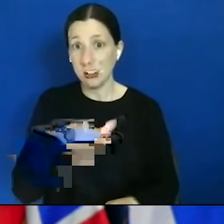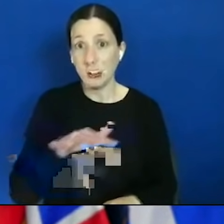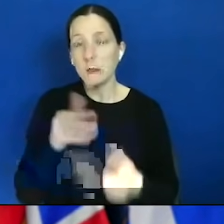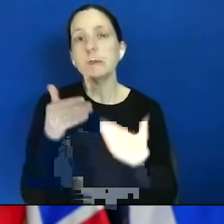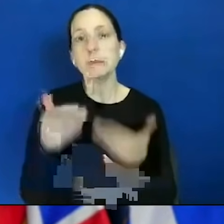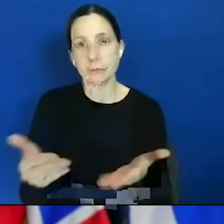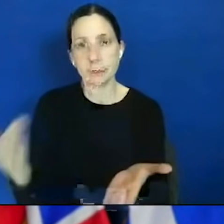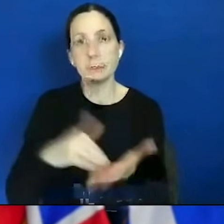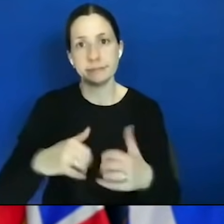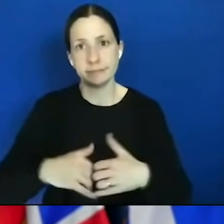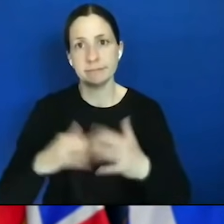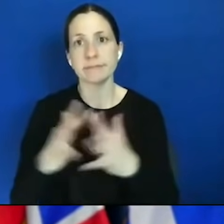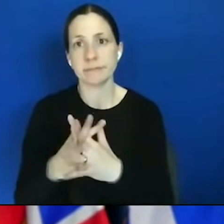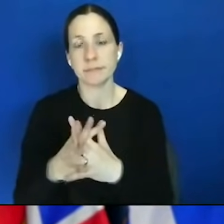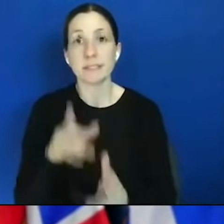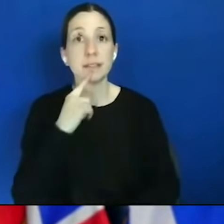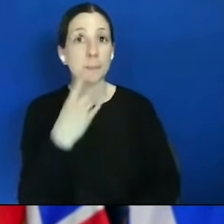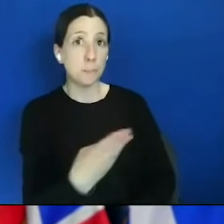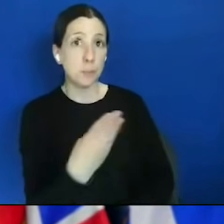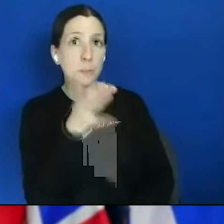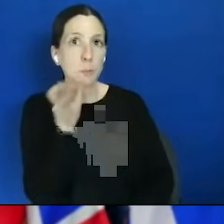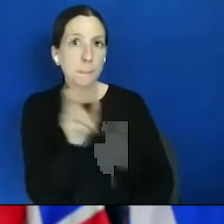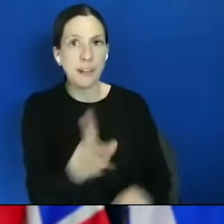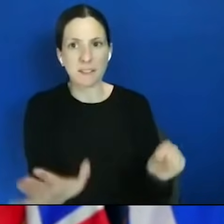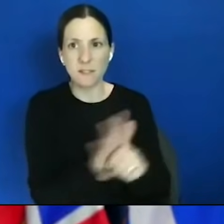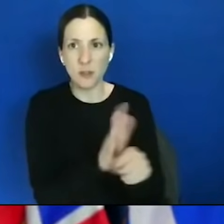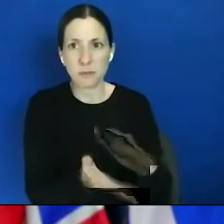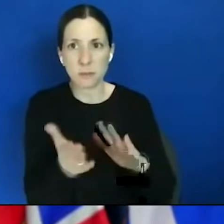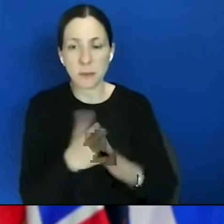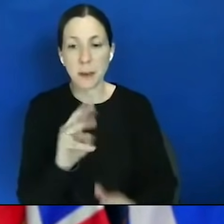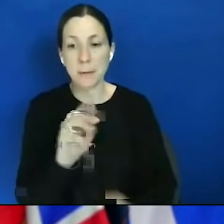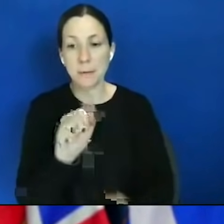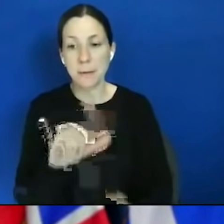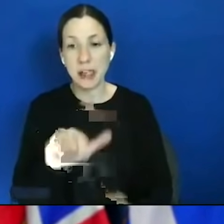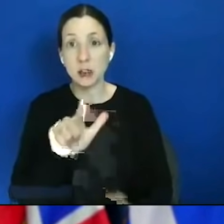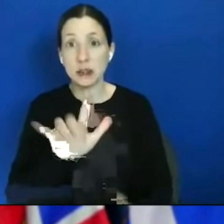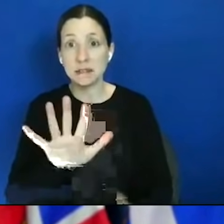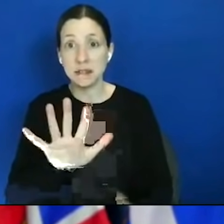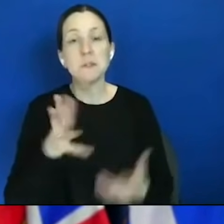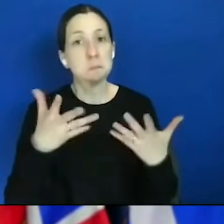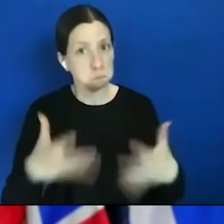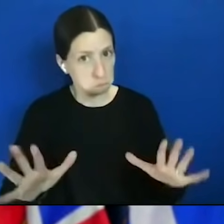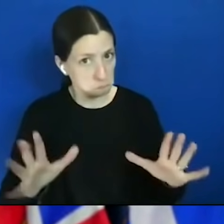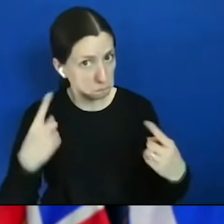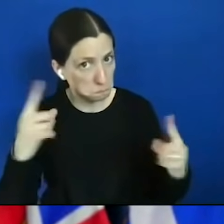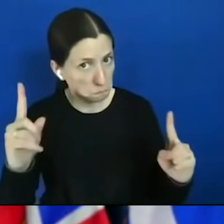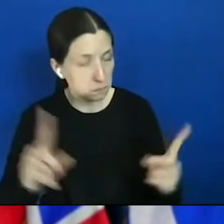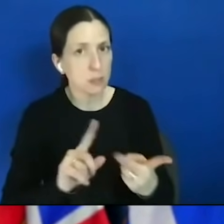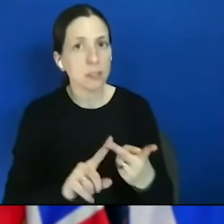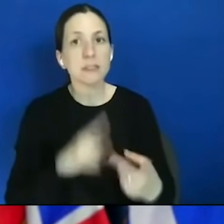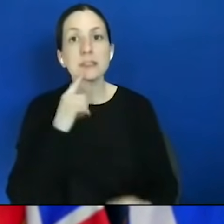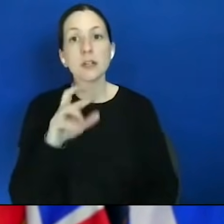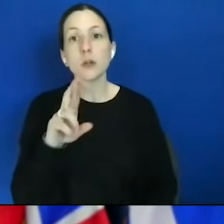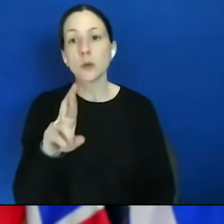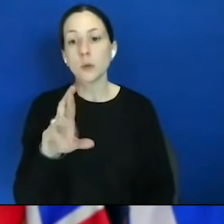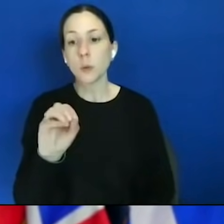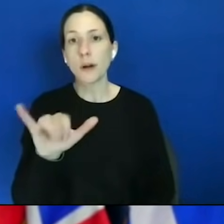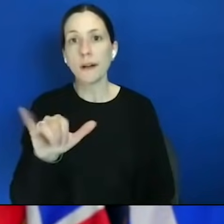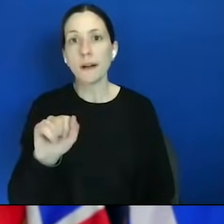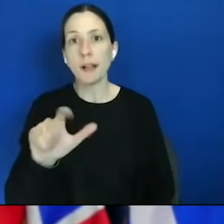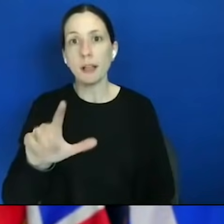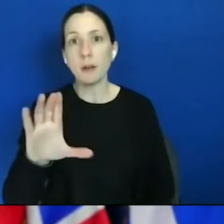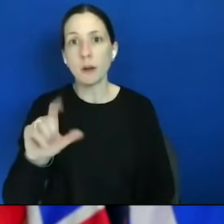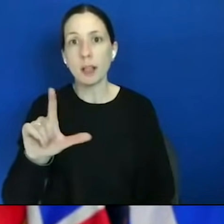said we would bring Burnaby back to full operations on May 25th, and we did. We said we would have Royal Columbian and St. Paul's hospitals back to